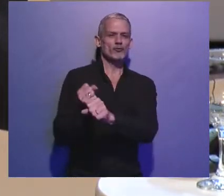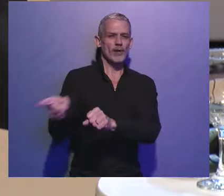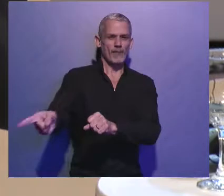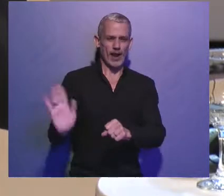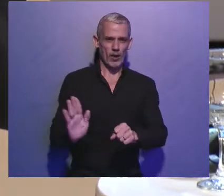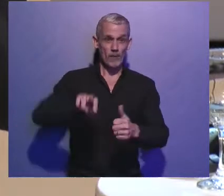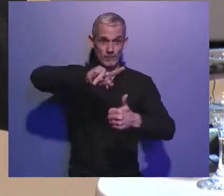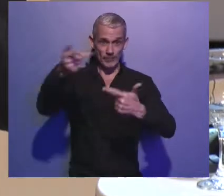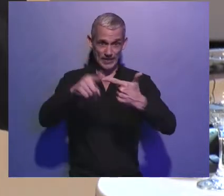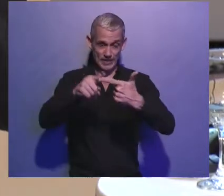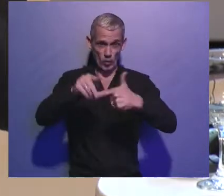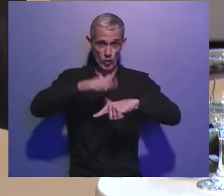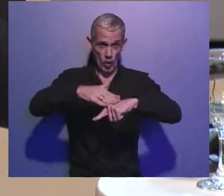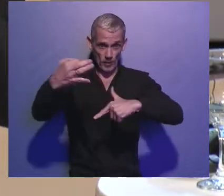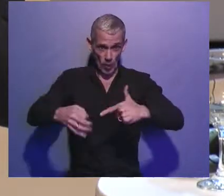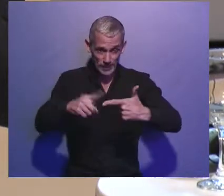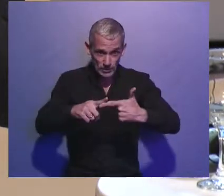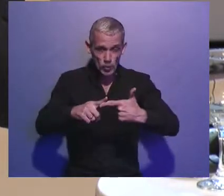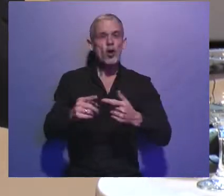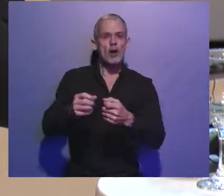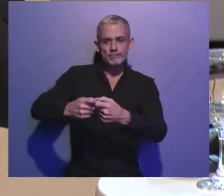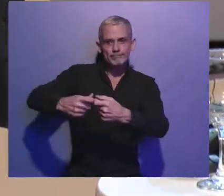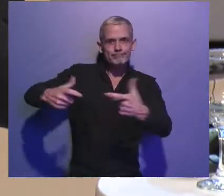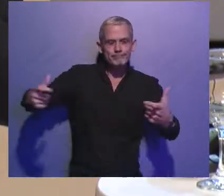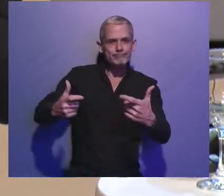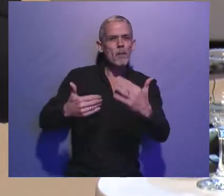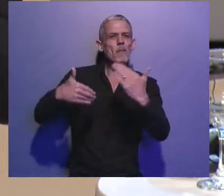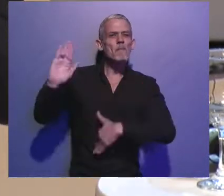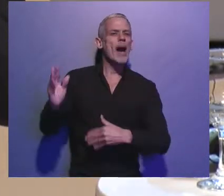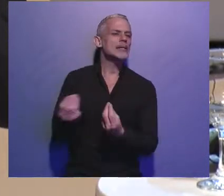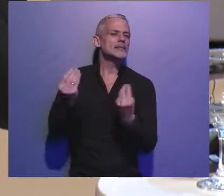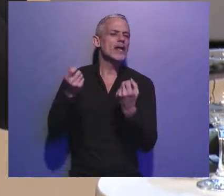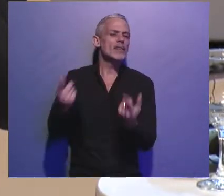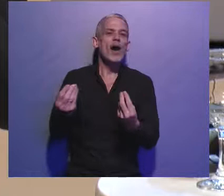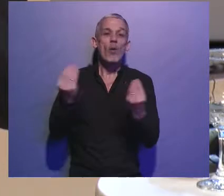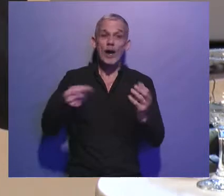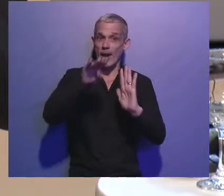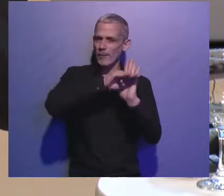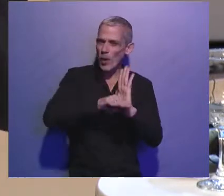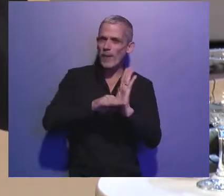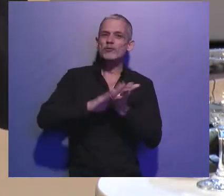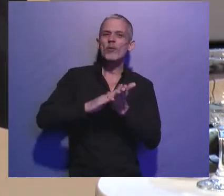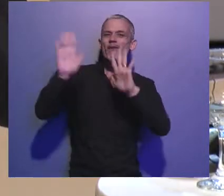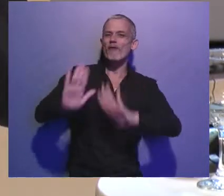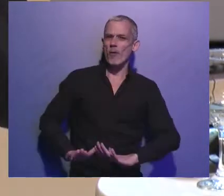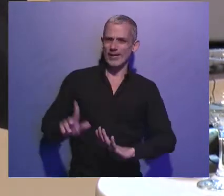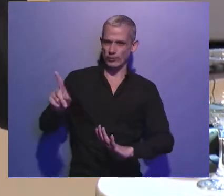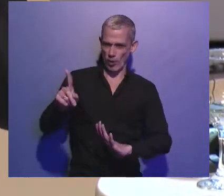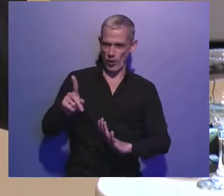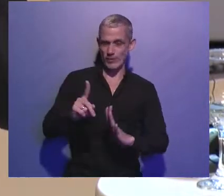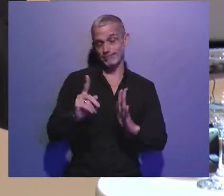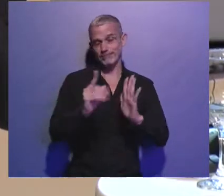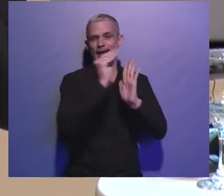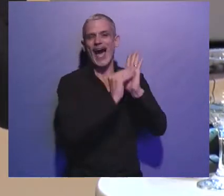expand and institutionalize the Open Government Agenda training program, which is a capacity building